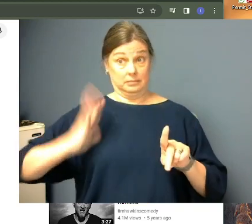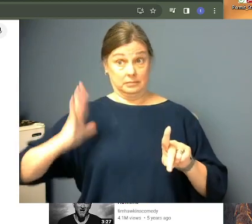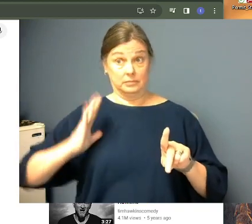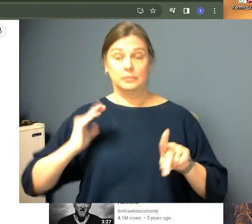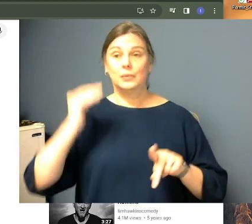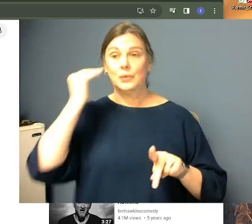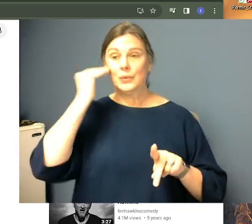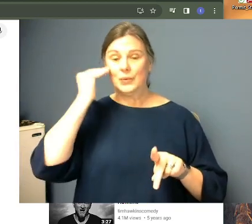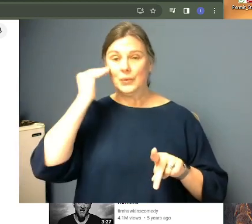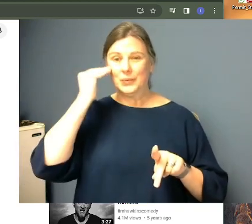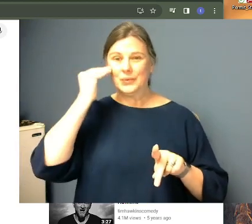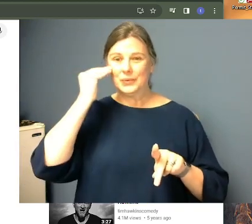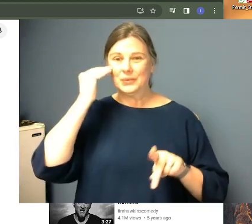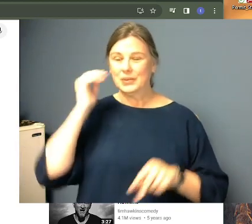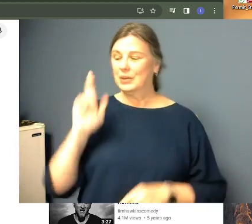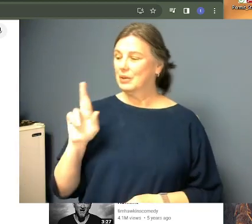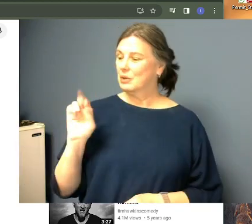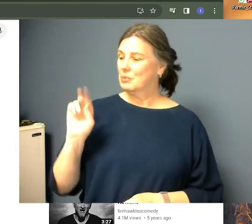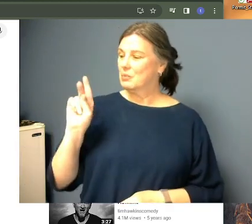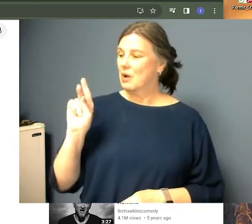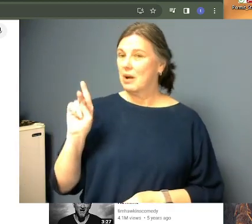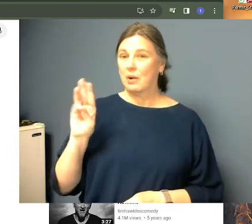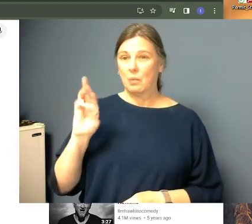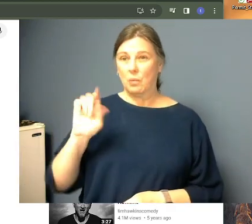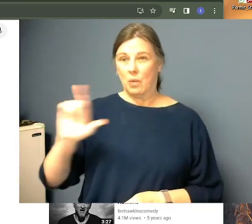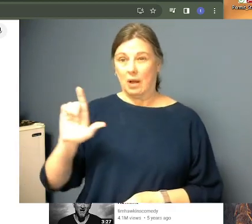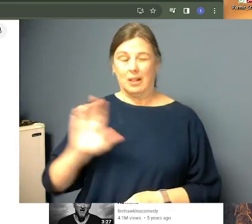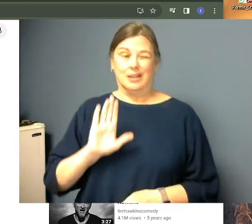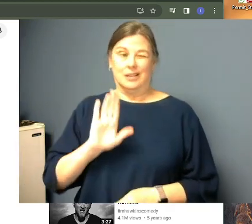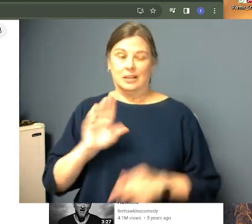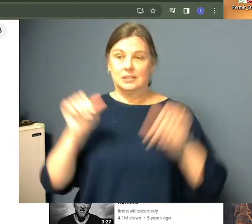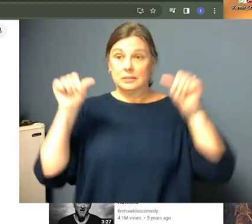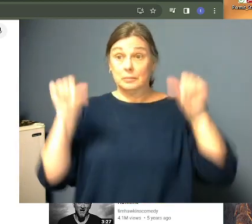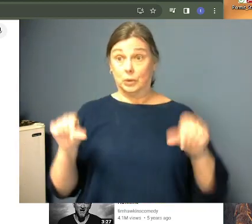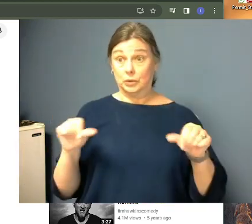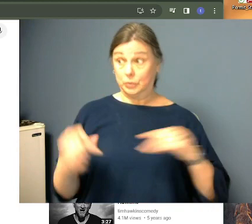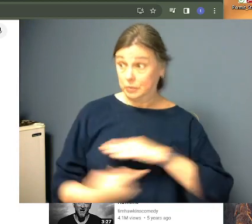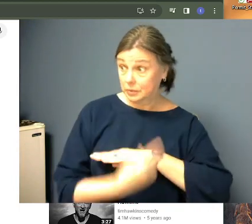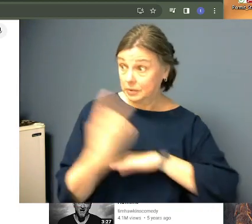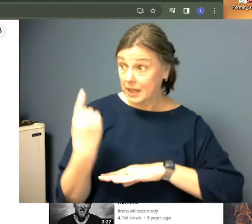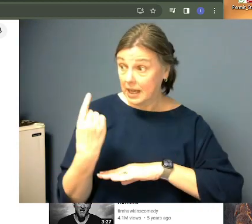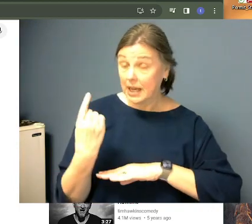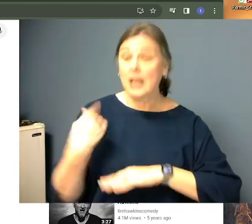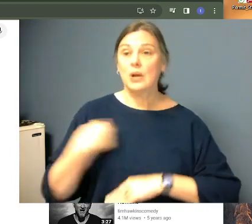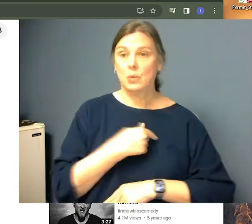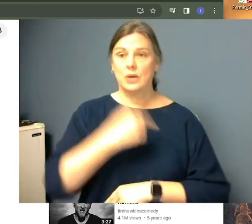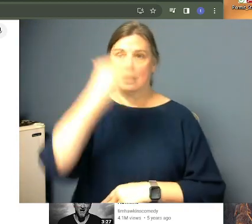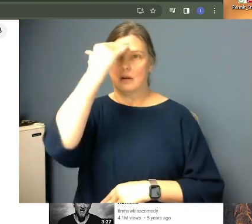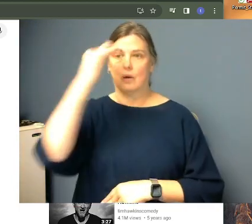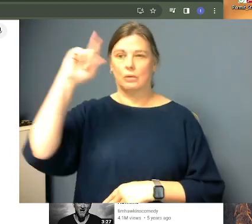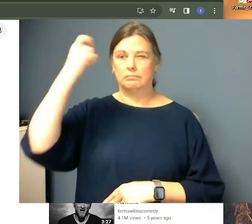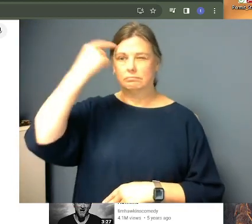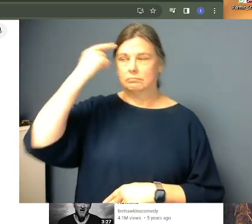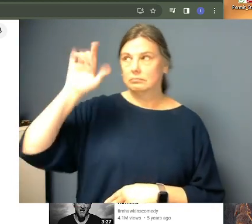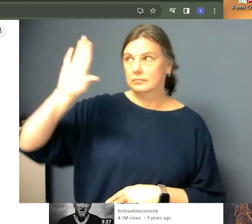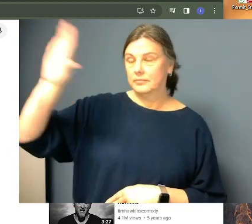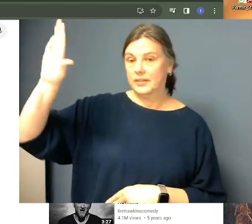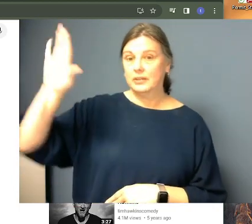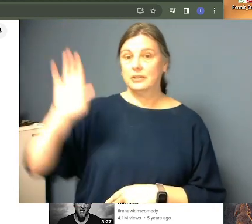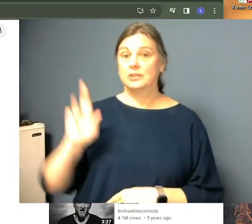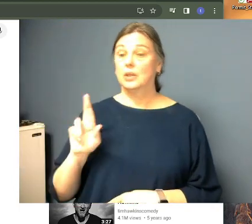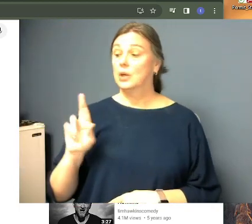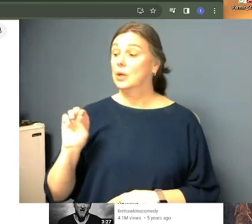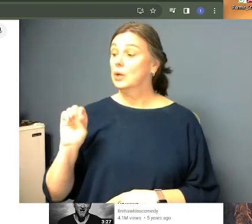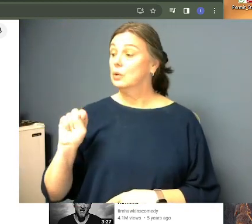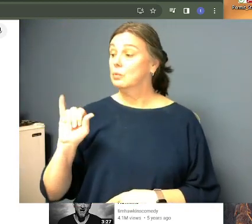were with the Rosie that we are more familiar with today. And one thing to note about Rosie is she's